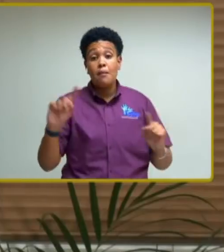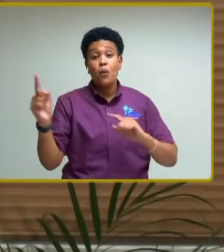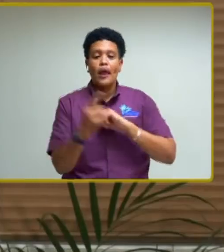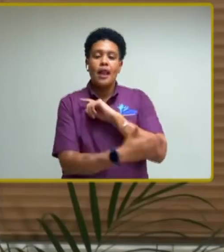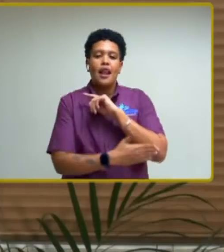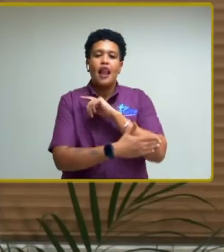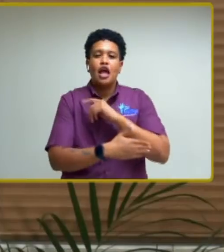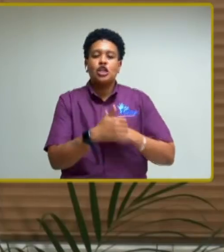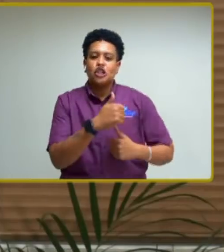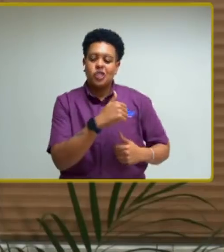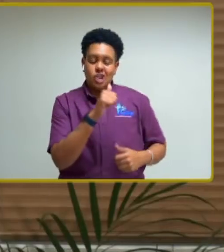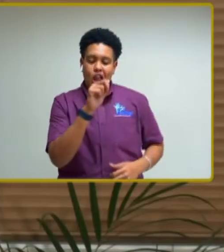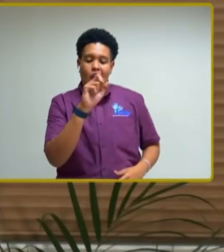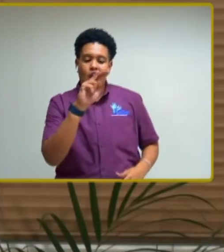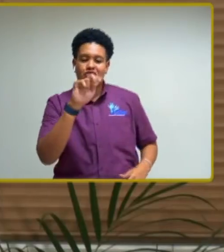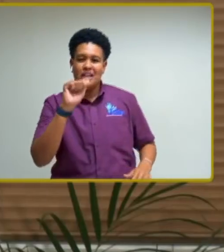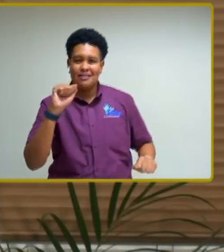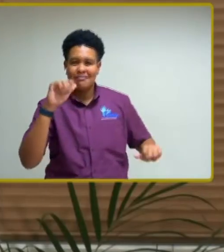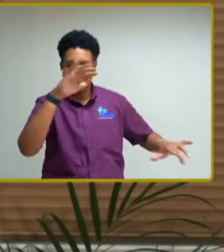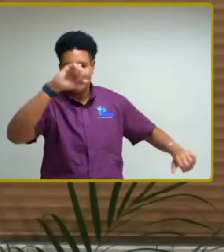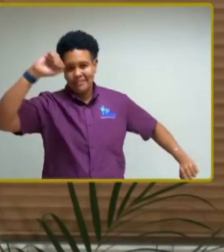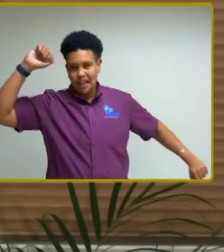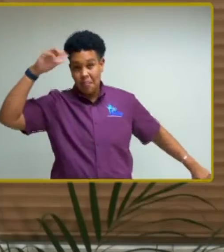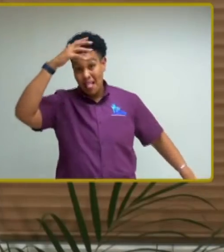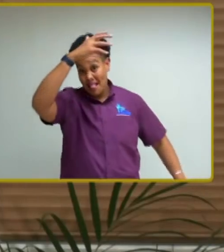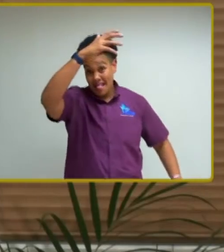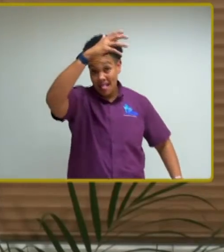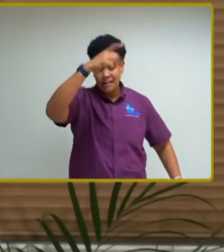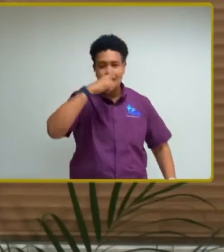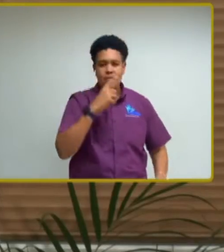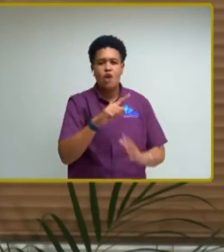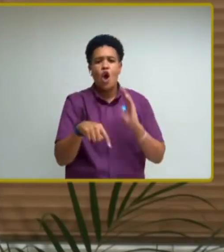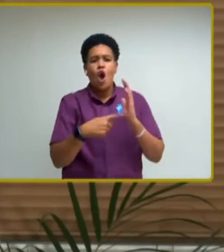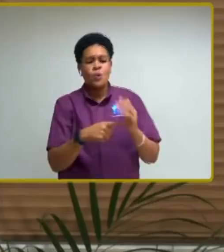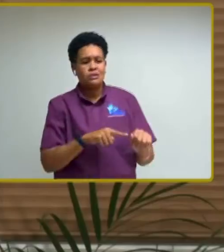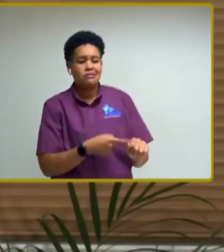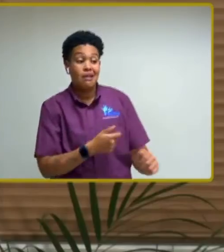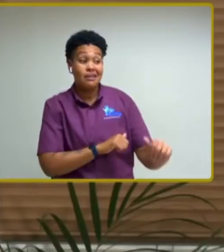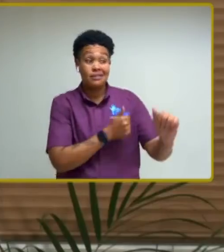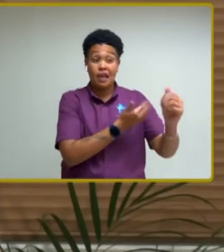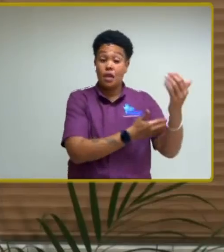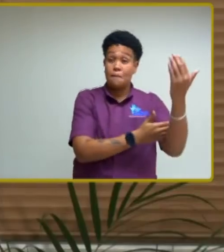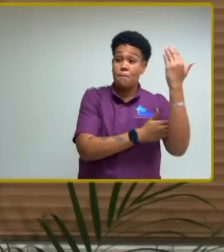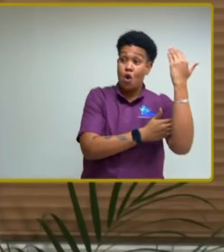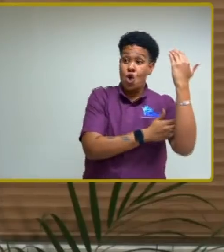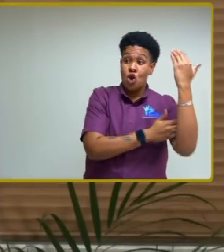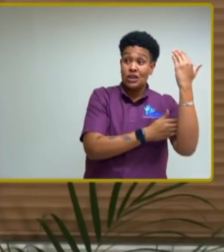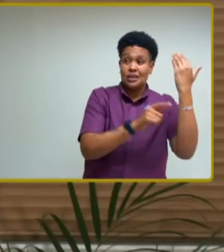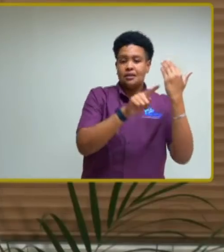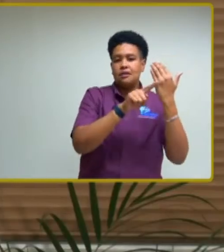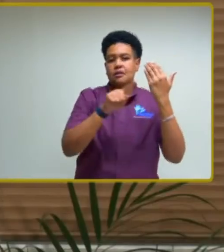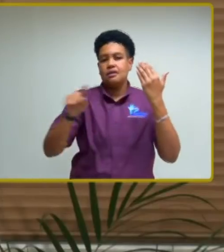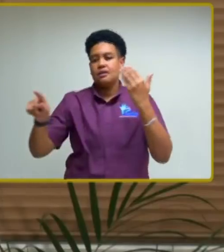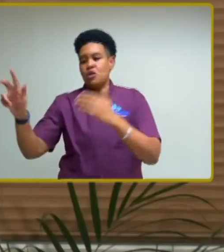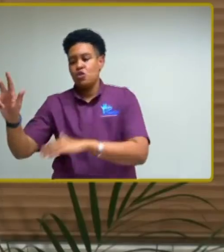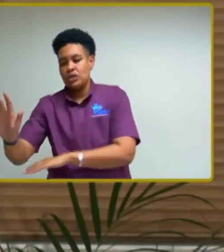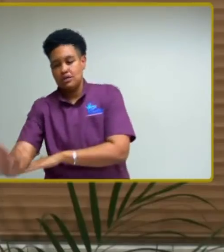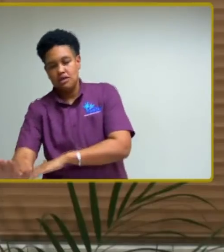Arena here in Kingston between the hours of 10 a.m. to 3